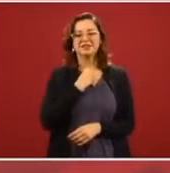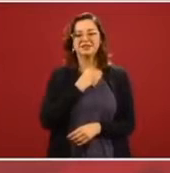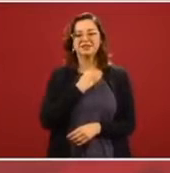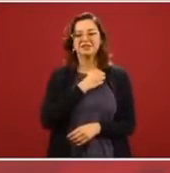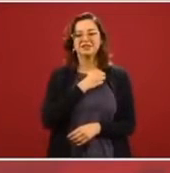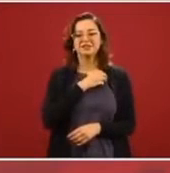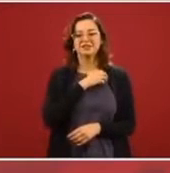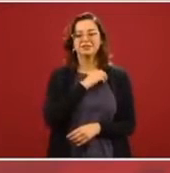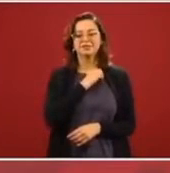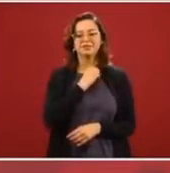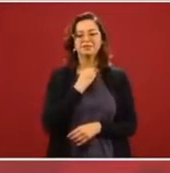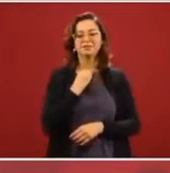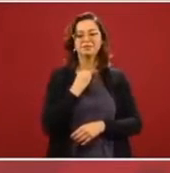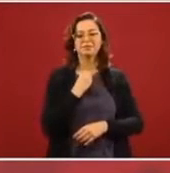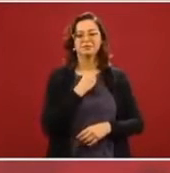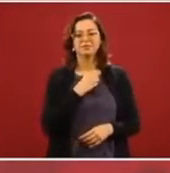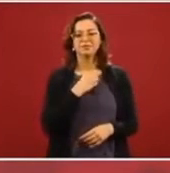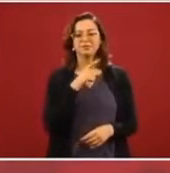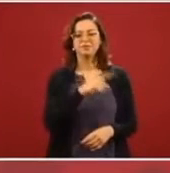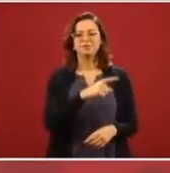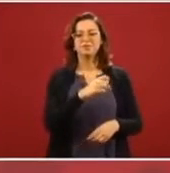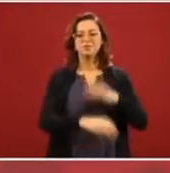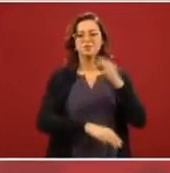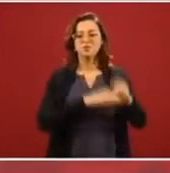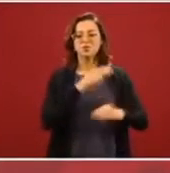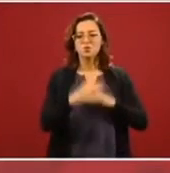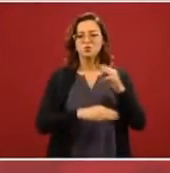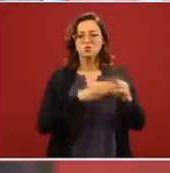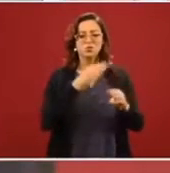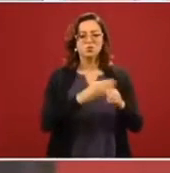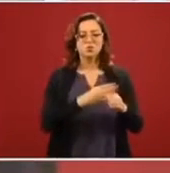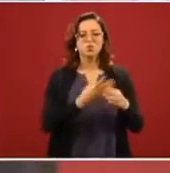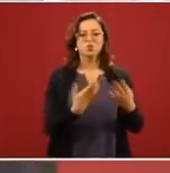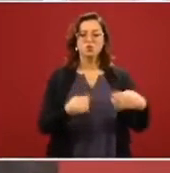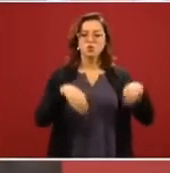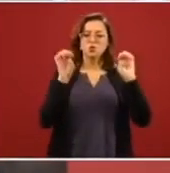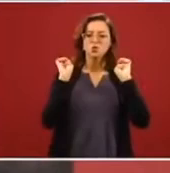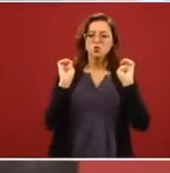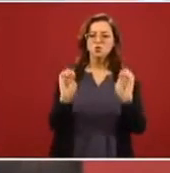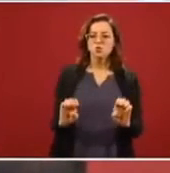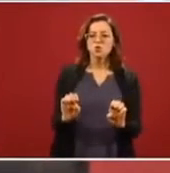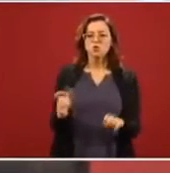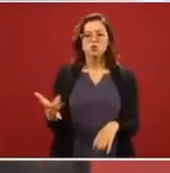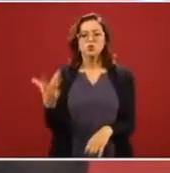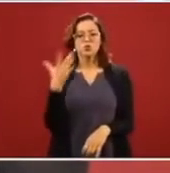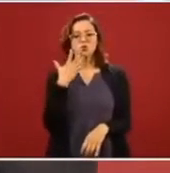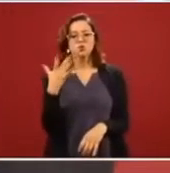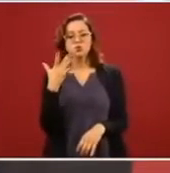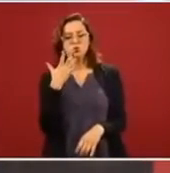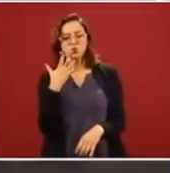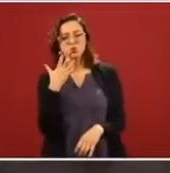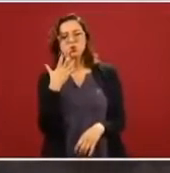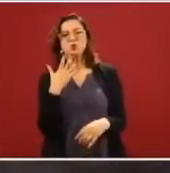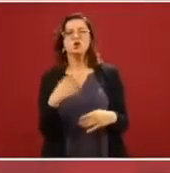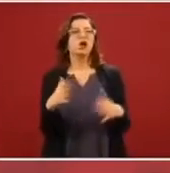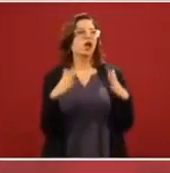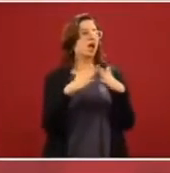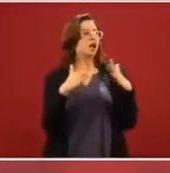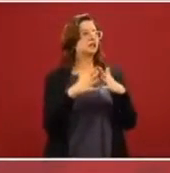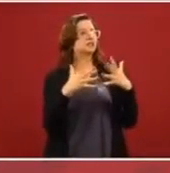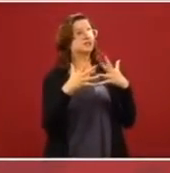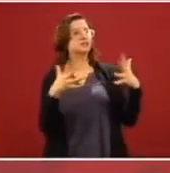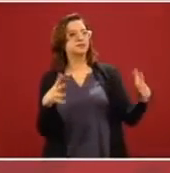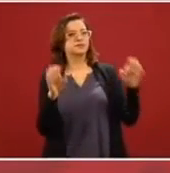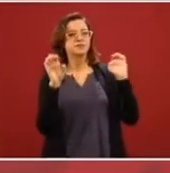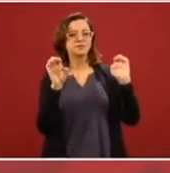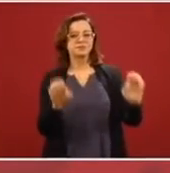de, lo hemos dicho, de los lujos, of luxuries, de las residencias, of de la